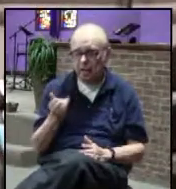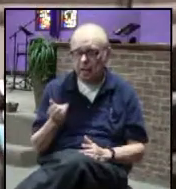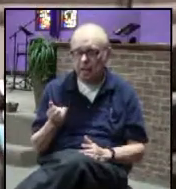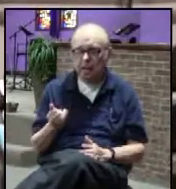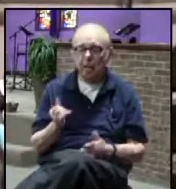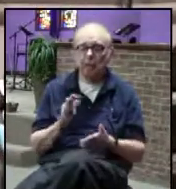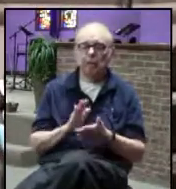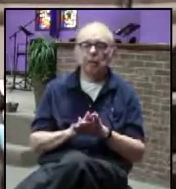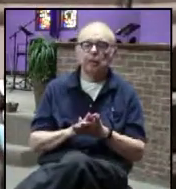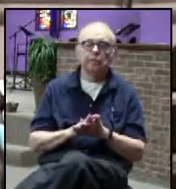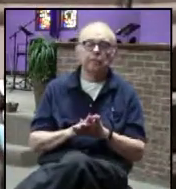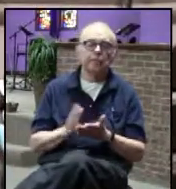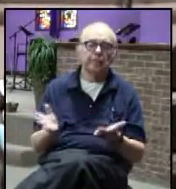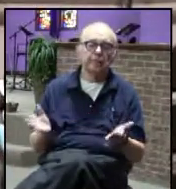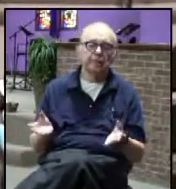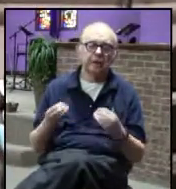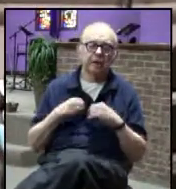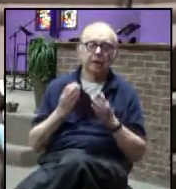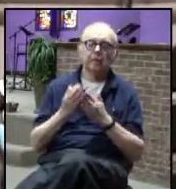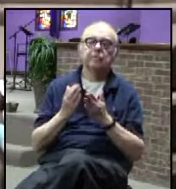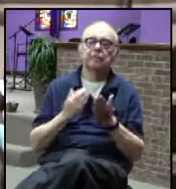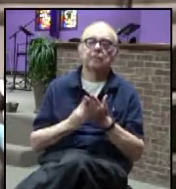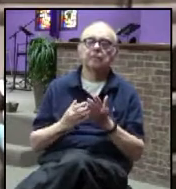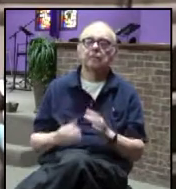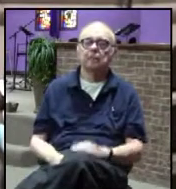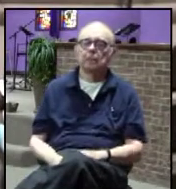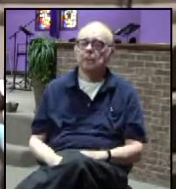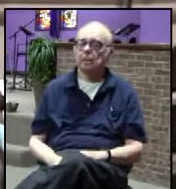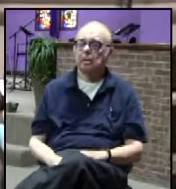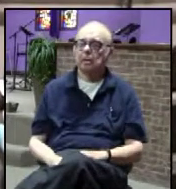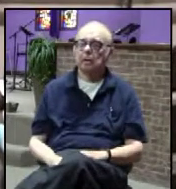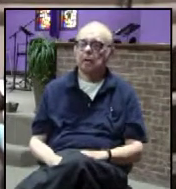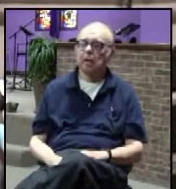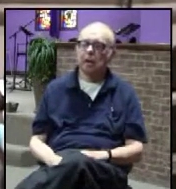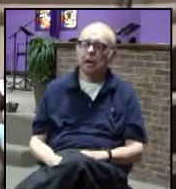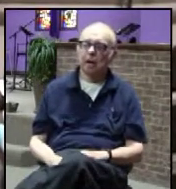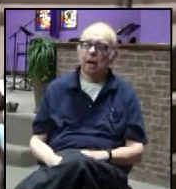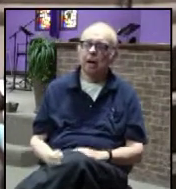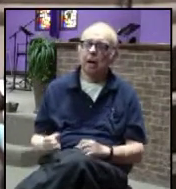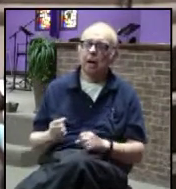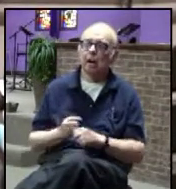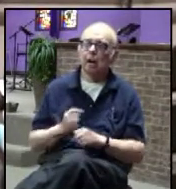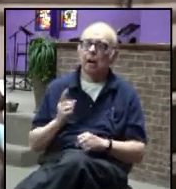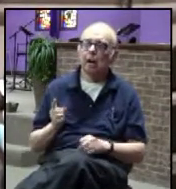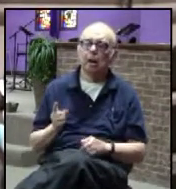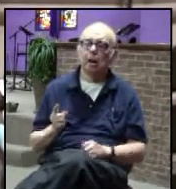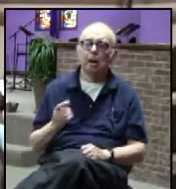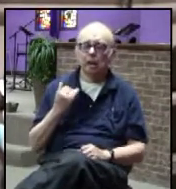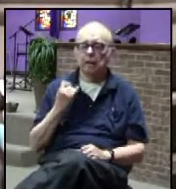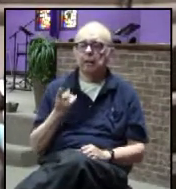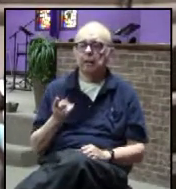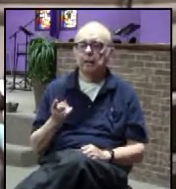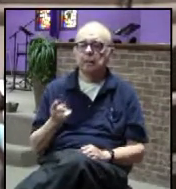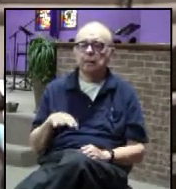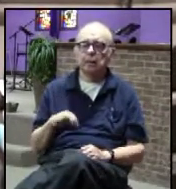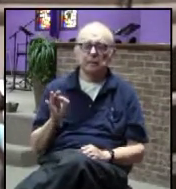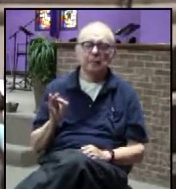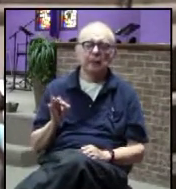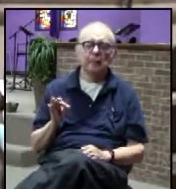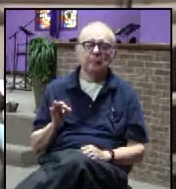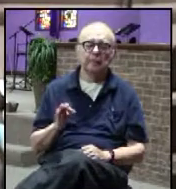supplies you need, give me your list. And then I'll get what I can get for you, and then I'll call you and you can come pick